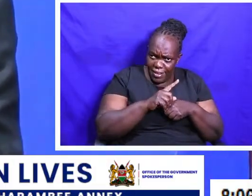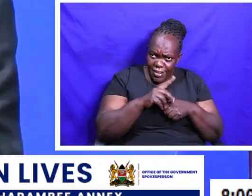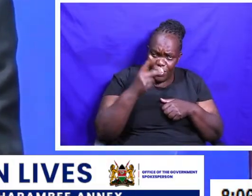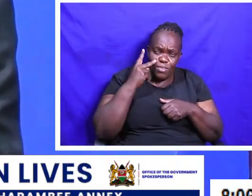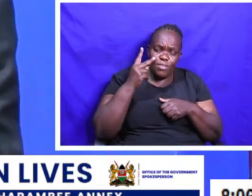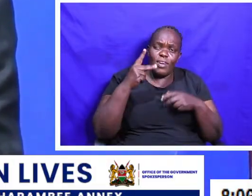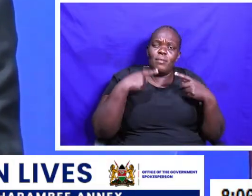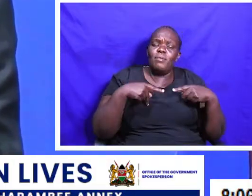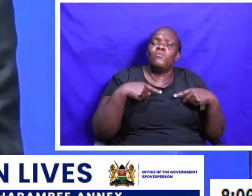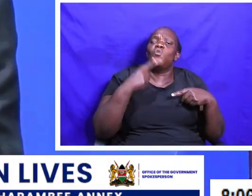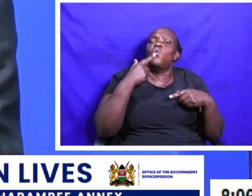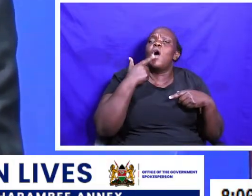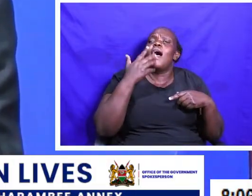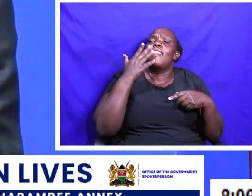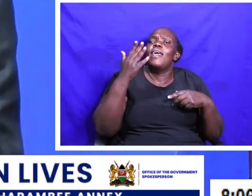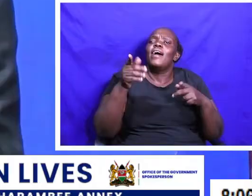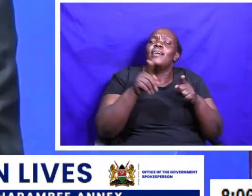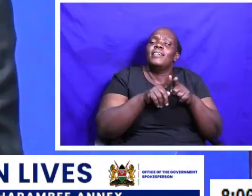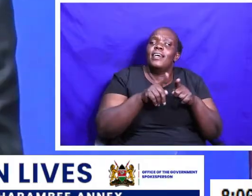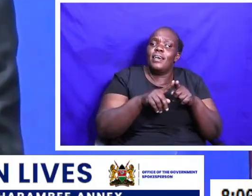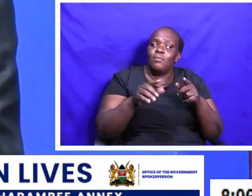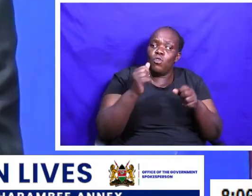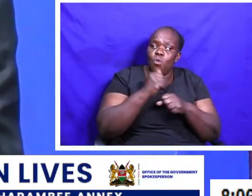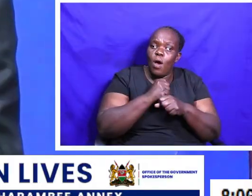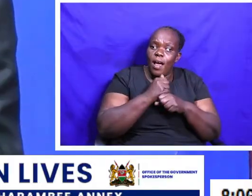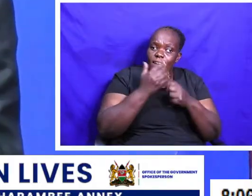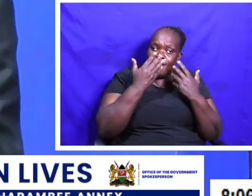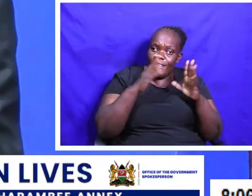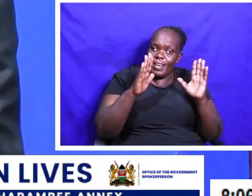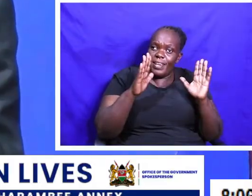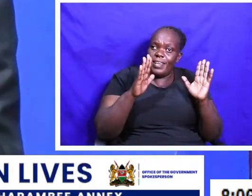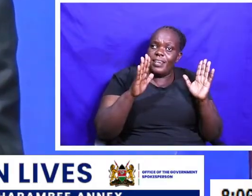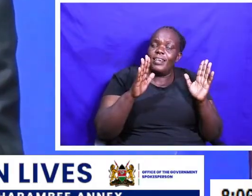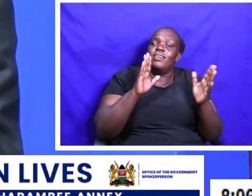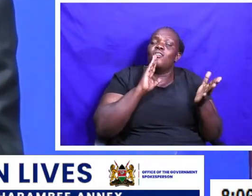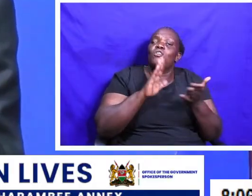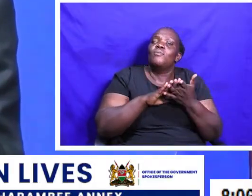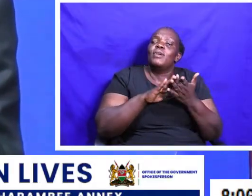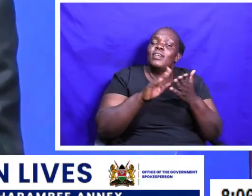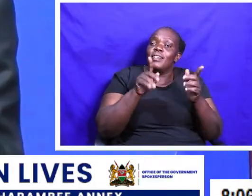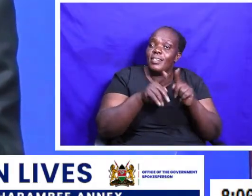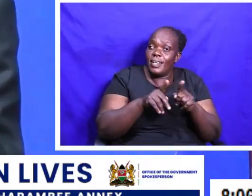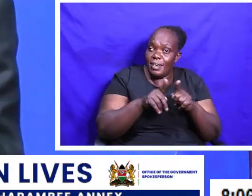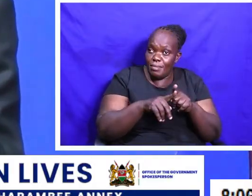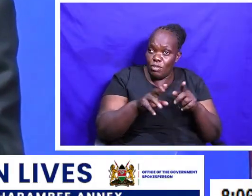If you look at the people who are there and their outfits. Yes. My brother, I have to commend